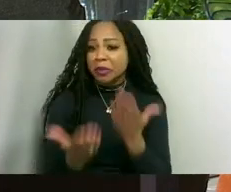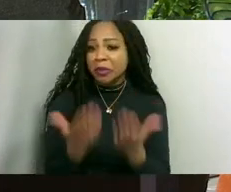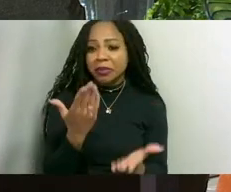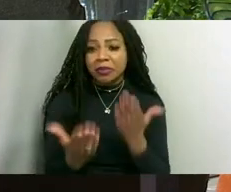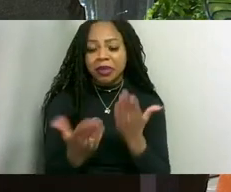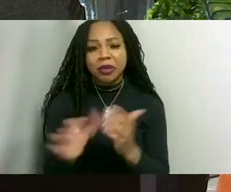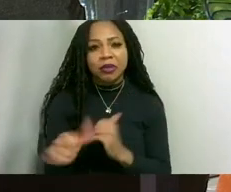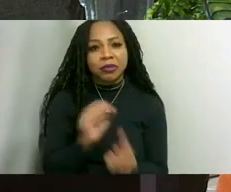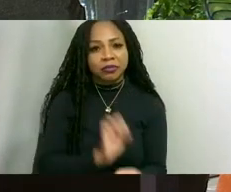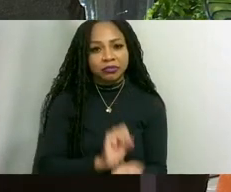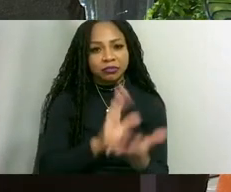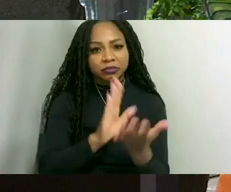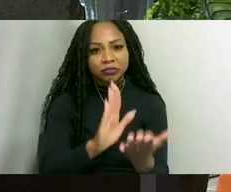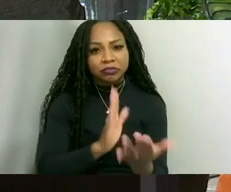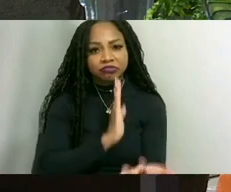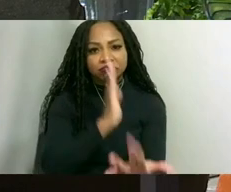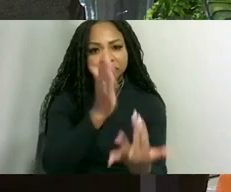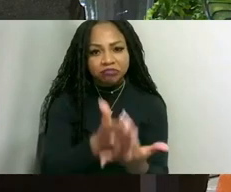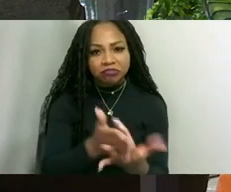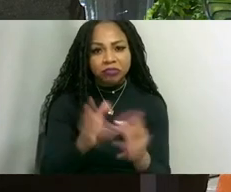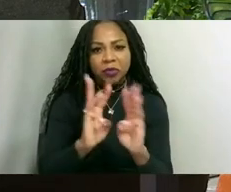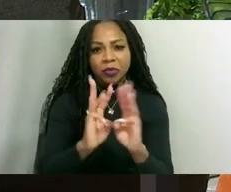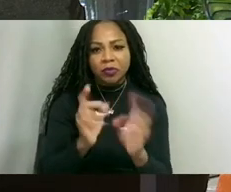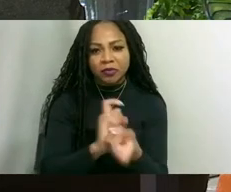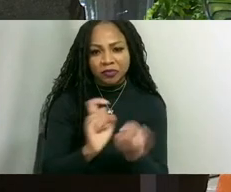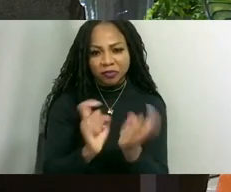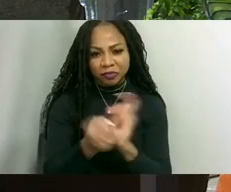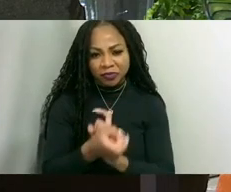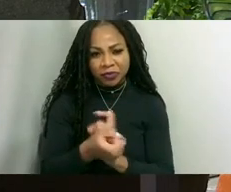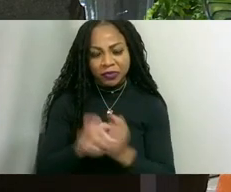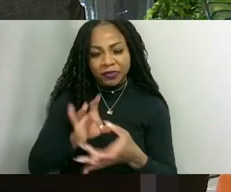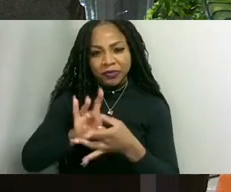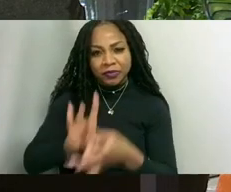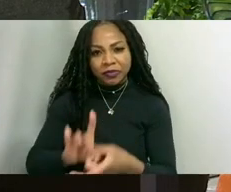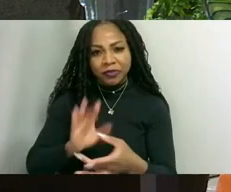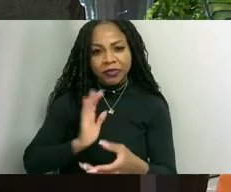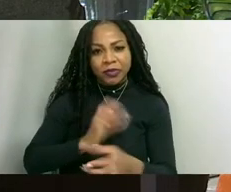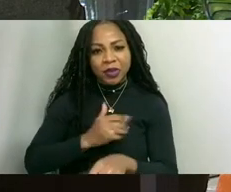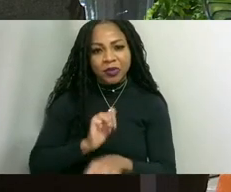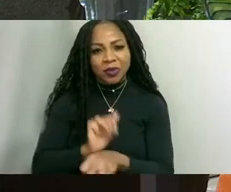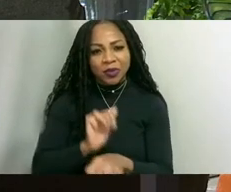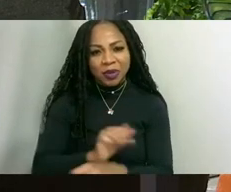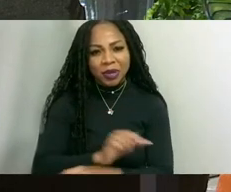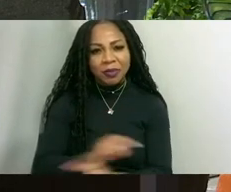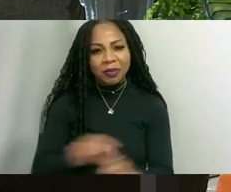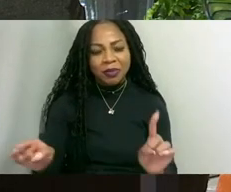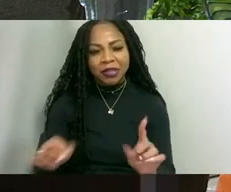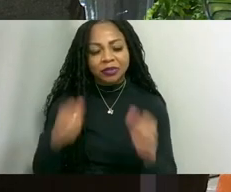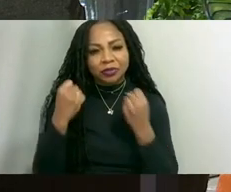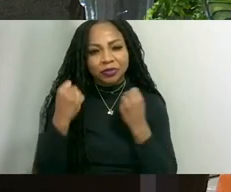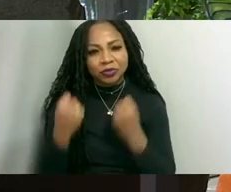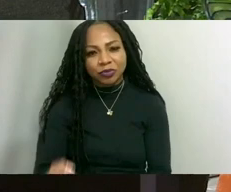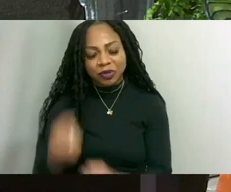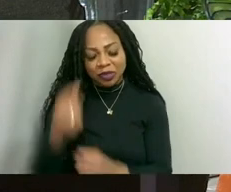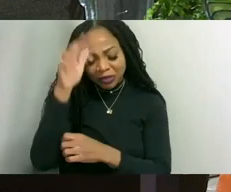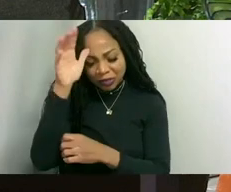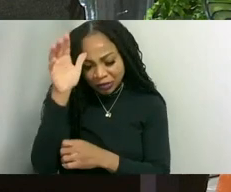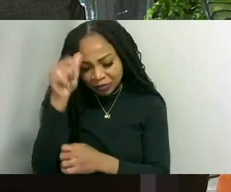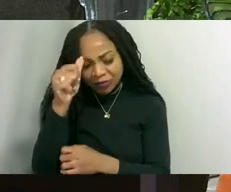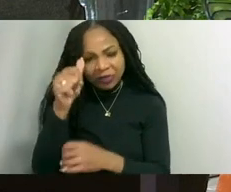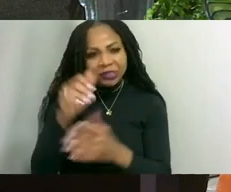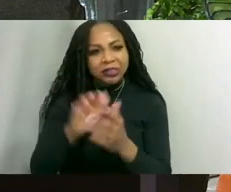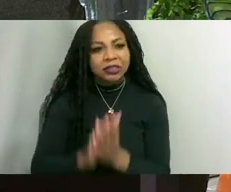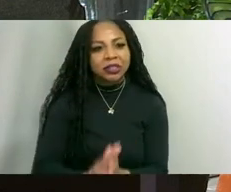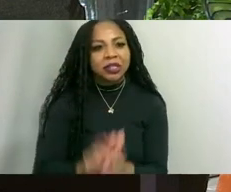many ways, our work is overdetermined by the necessity to address